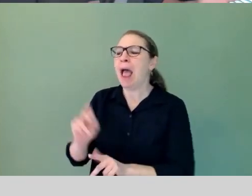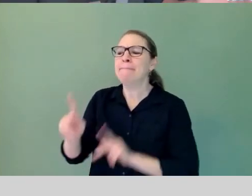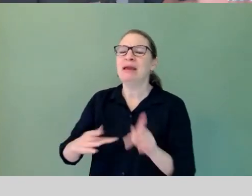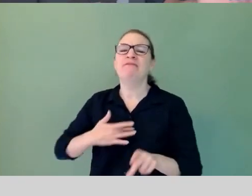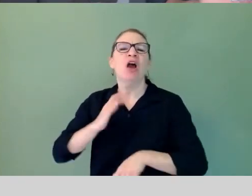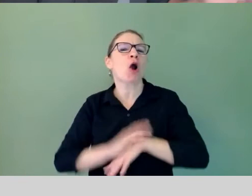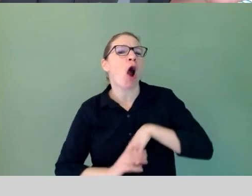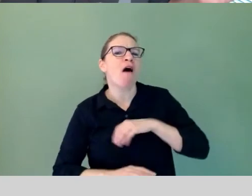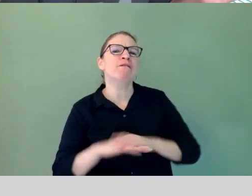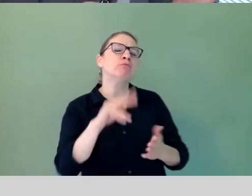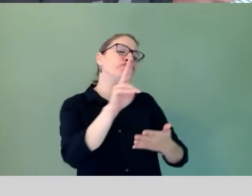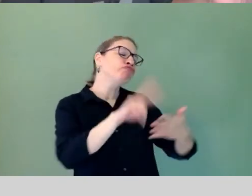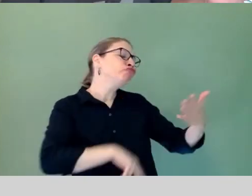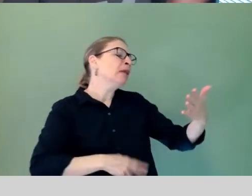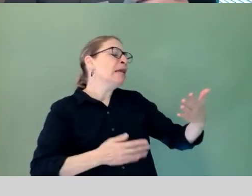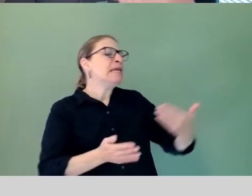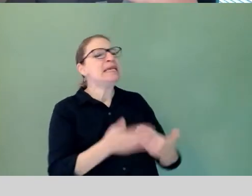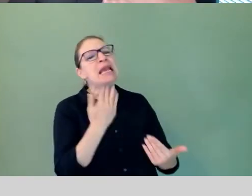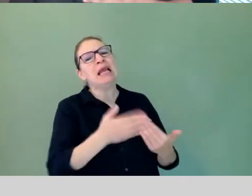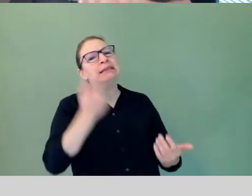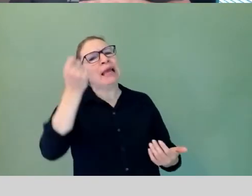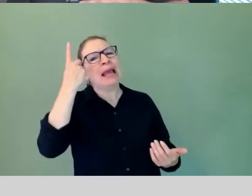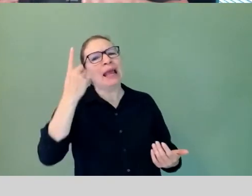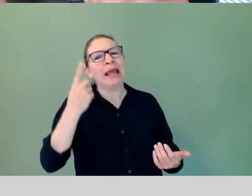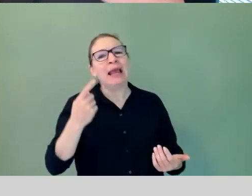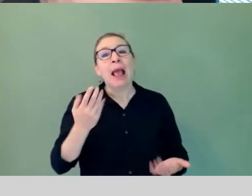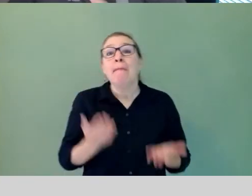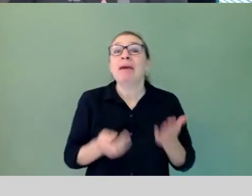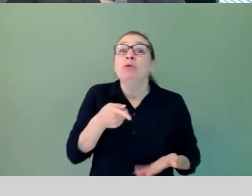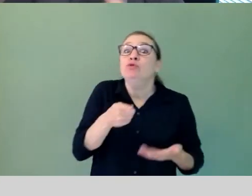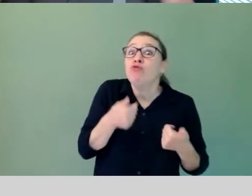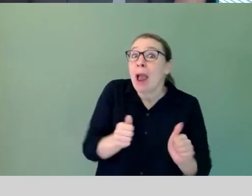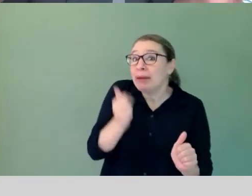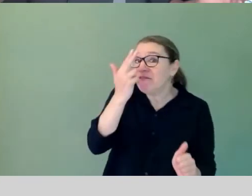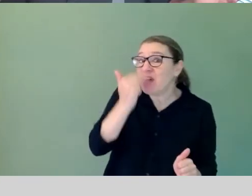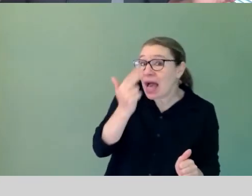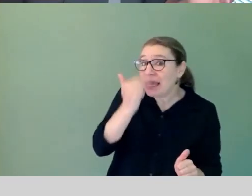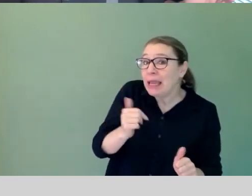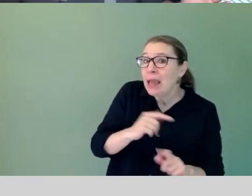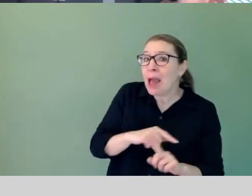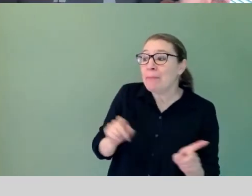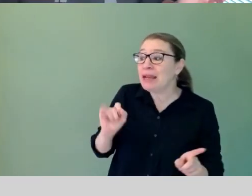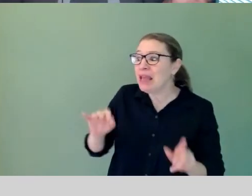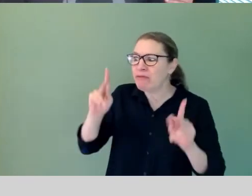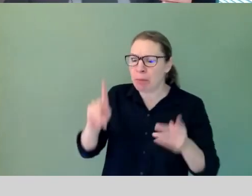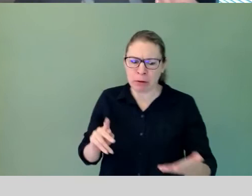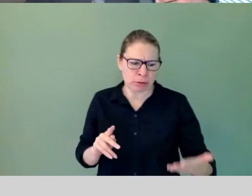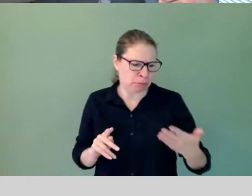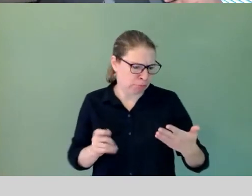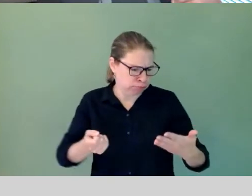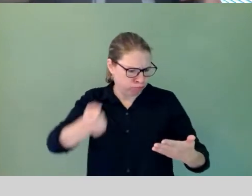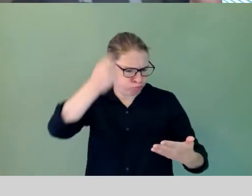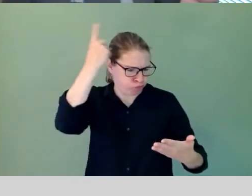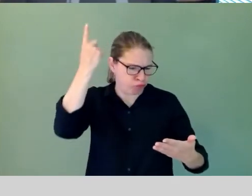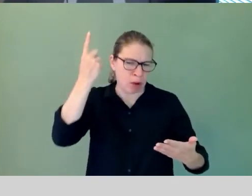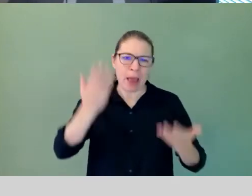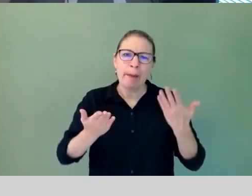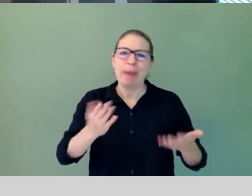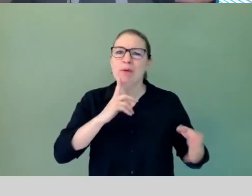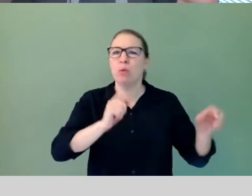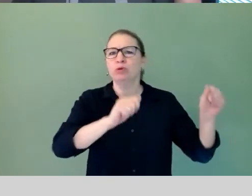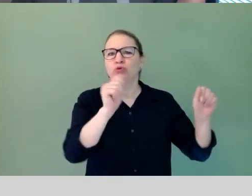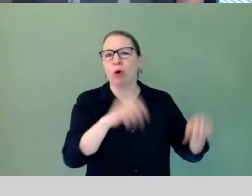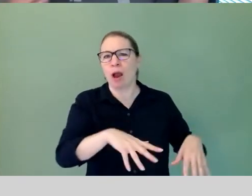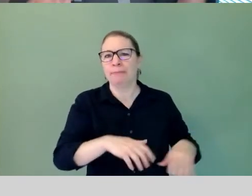You have nothing to gain except for maybe a chuckle, and you have everything to lose by completely losing someone. So there's not really much benefit to using them. Your